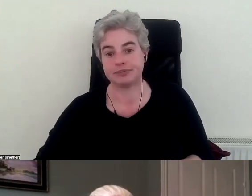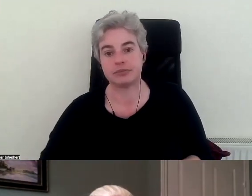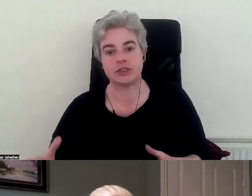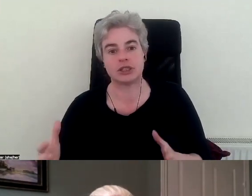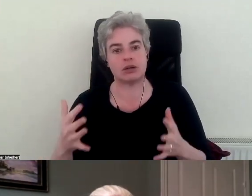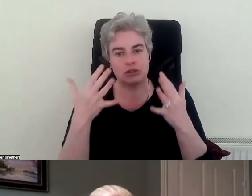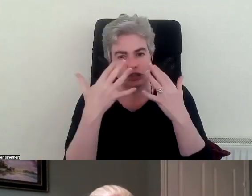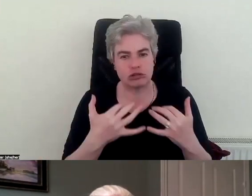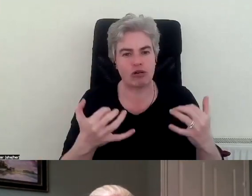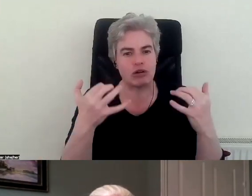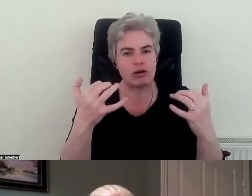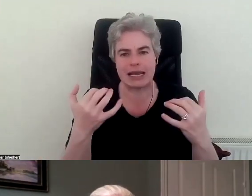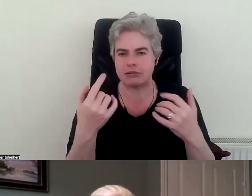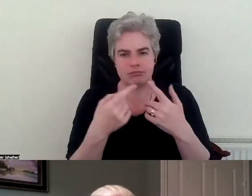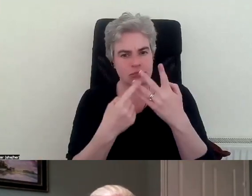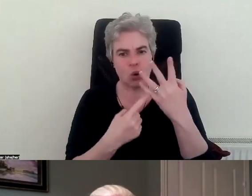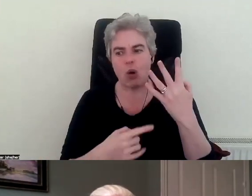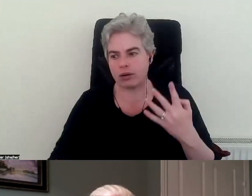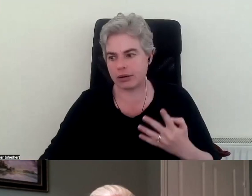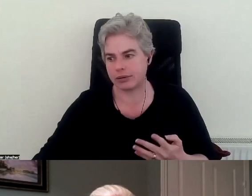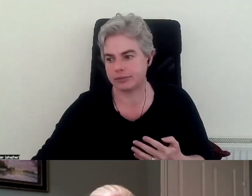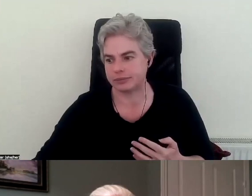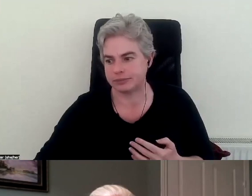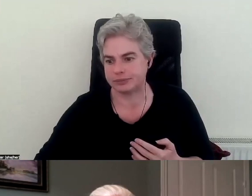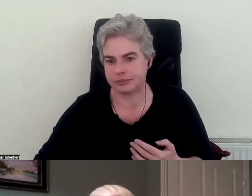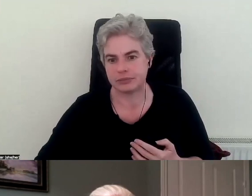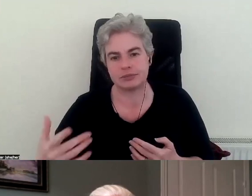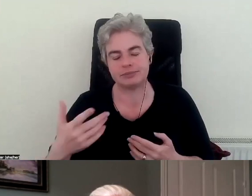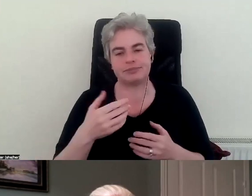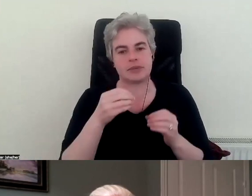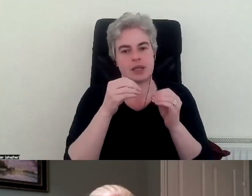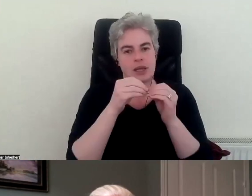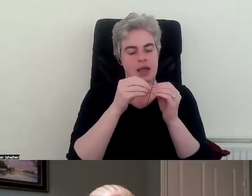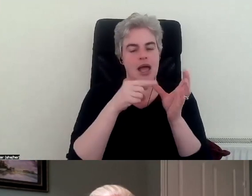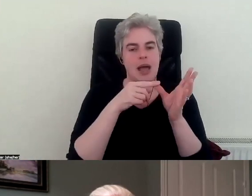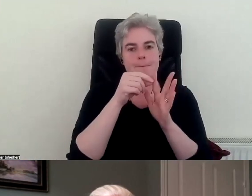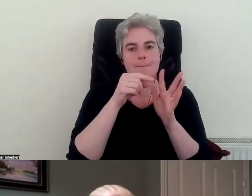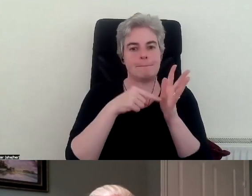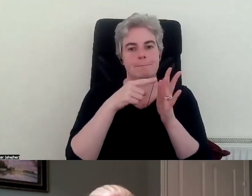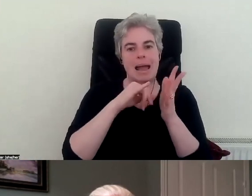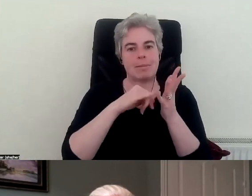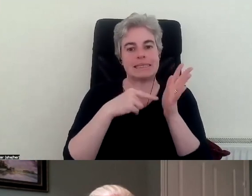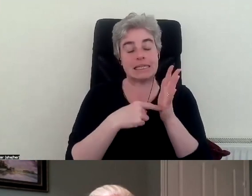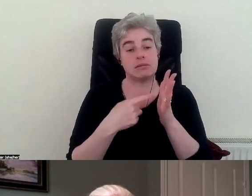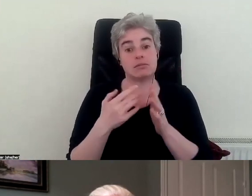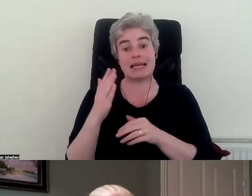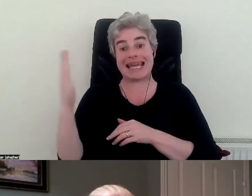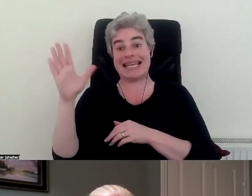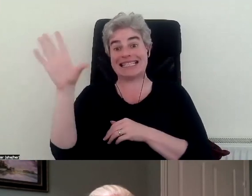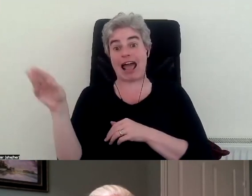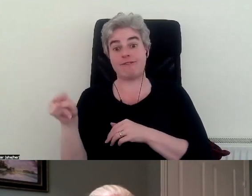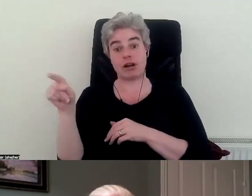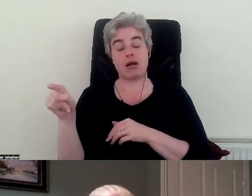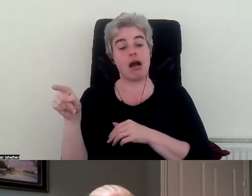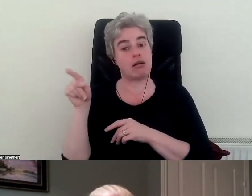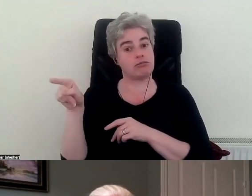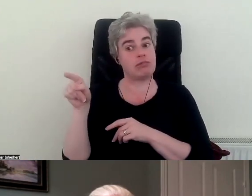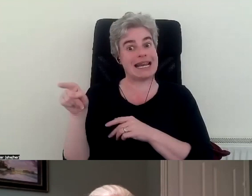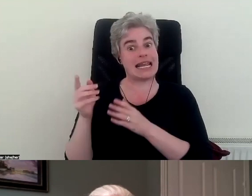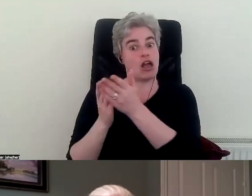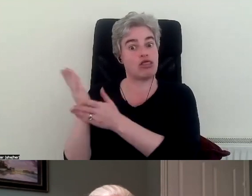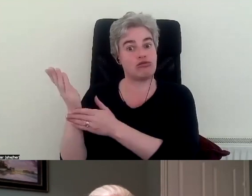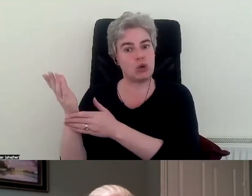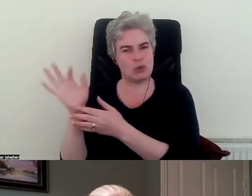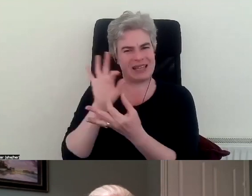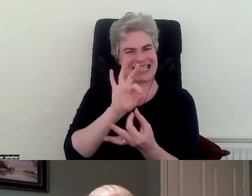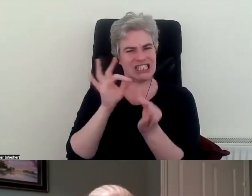Congregationalists and so on and so forth, and Baptists and what have you. And in East Africa, that would have been very much by the